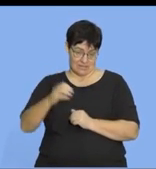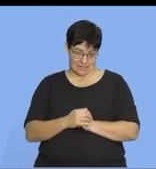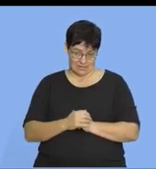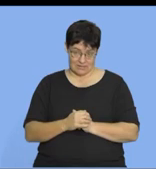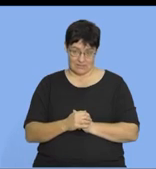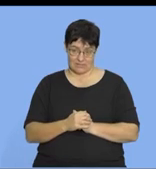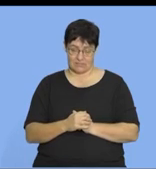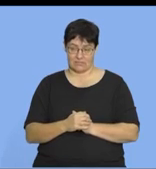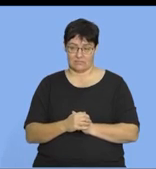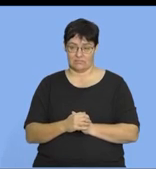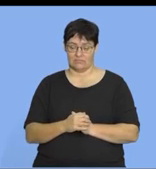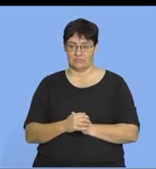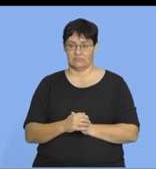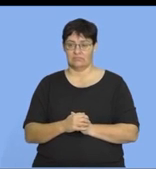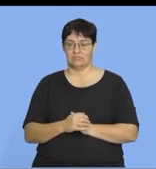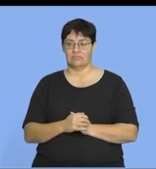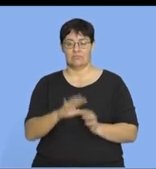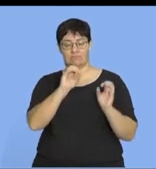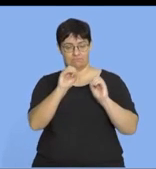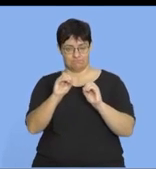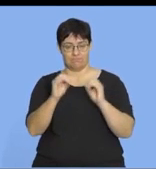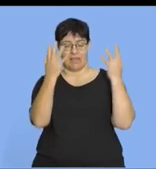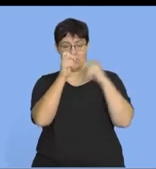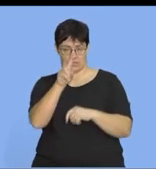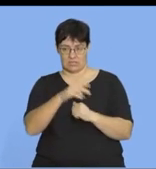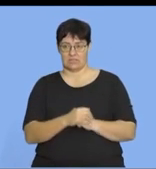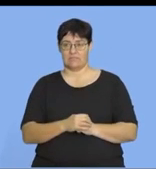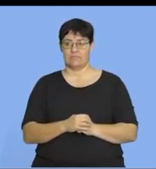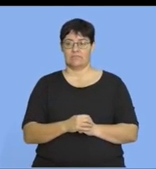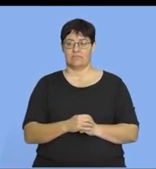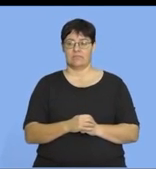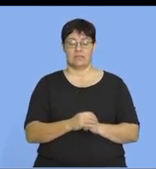3,500 to it. Here we're going to put it into the calculation. Watch.